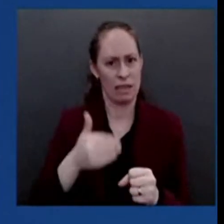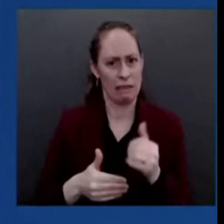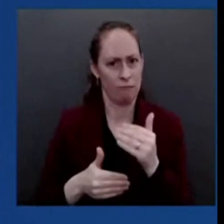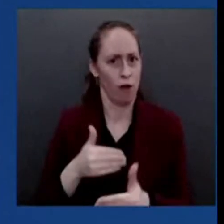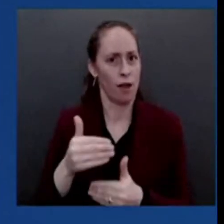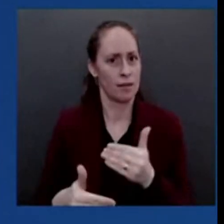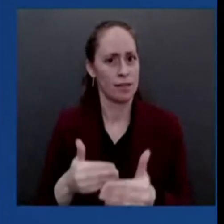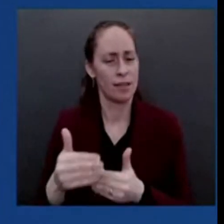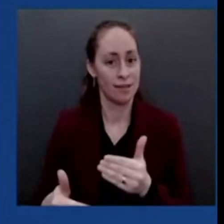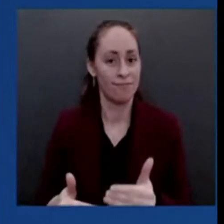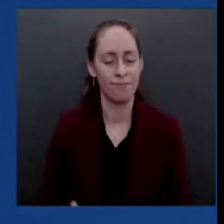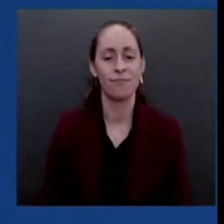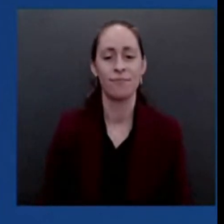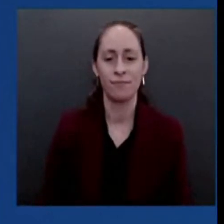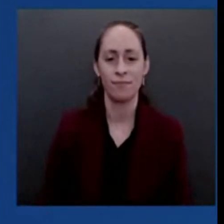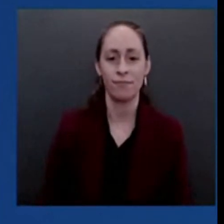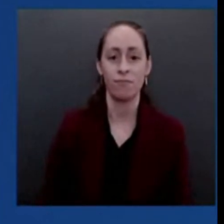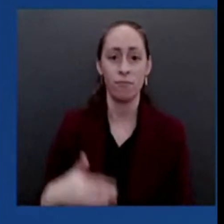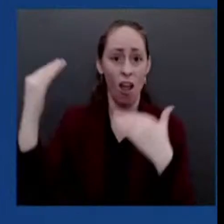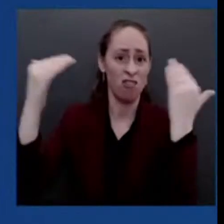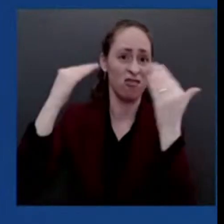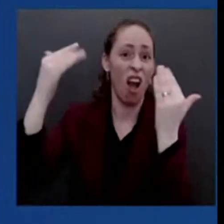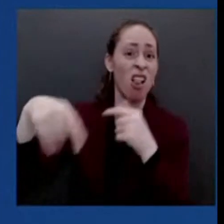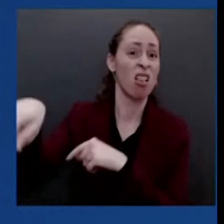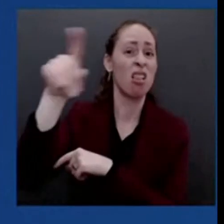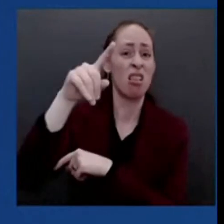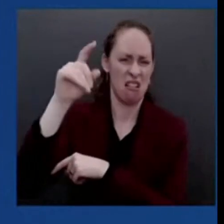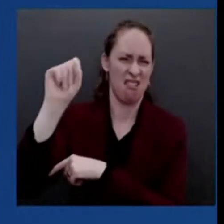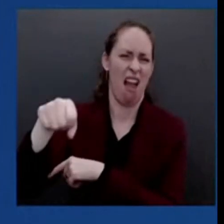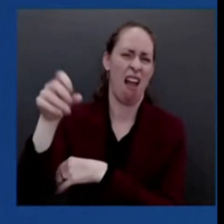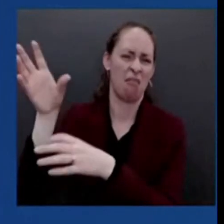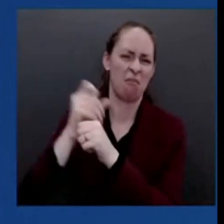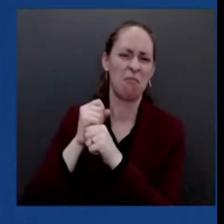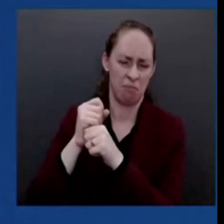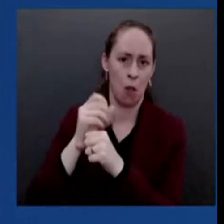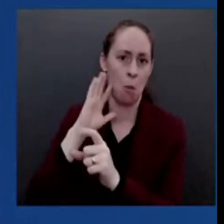at pharmacies and community health clinics across the country. Next question, please.